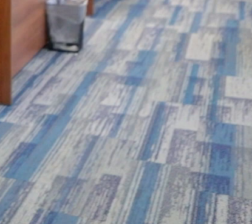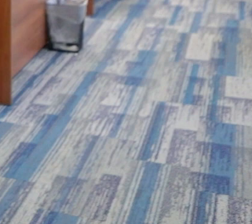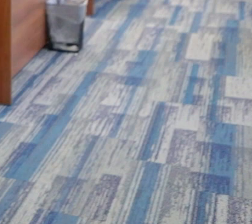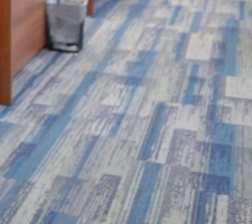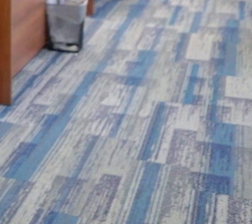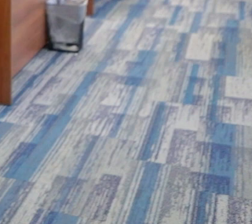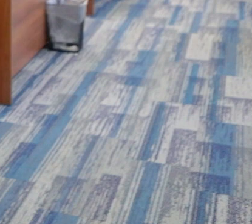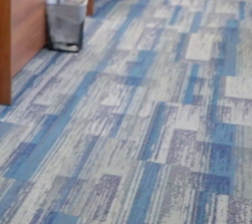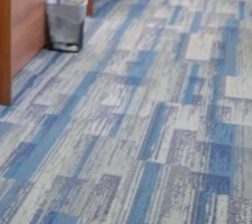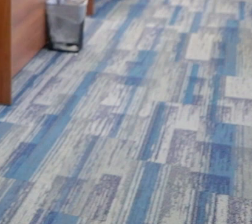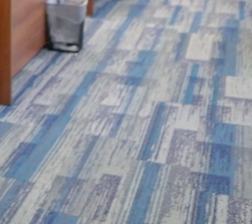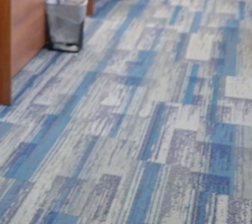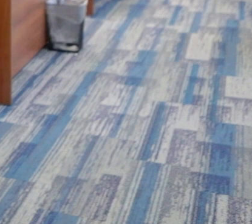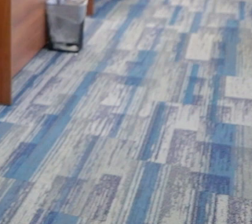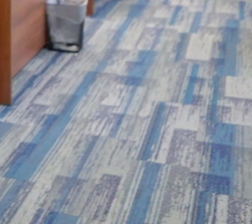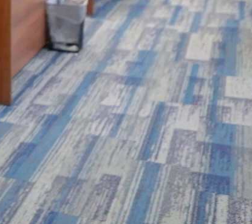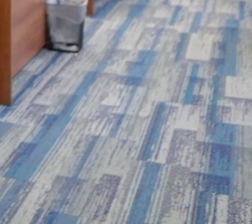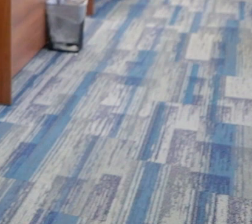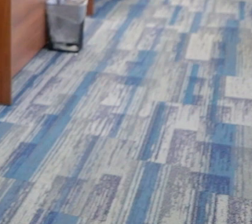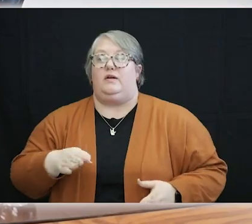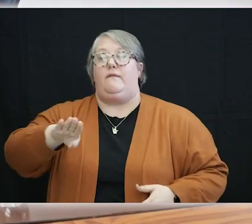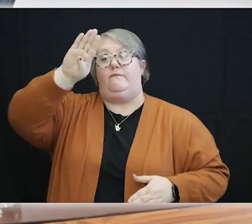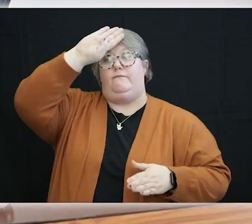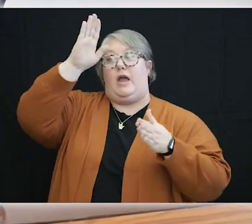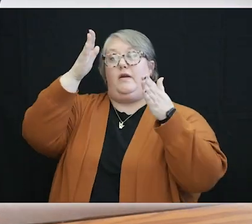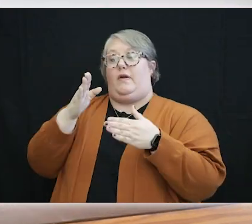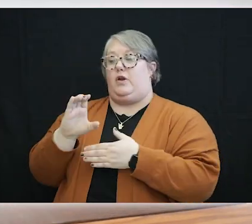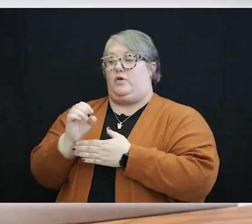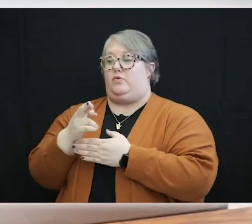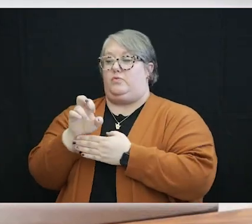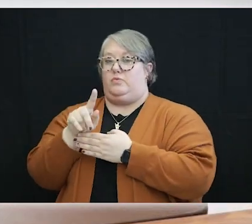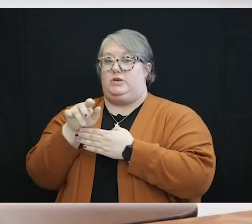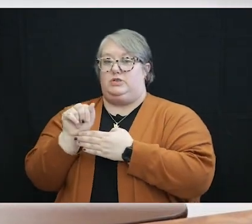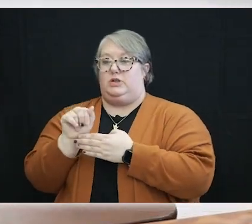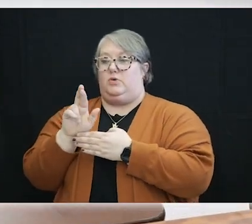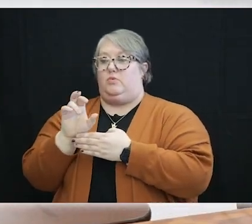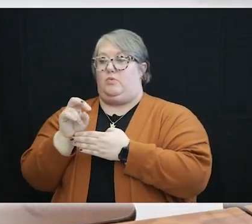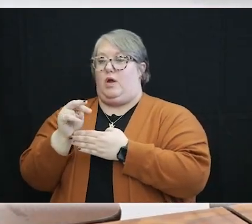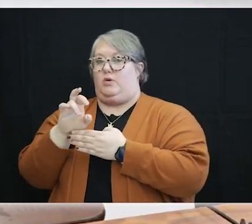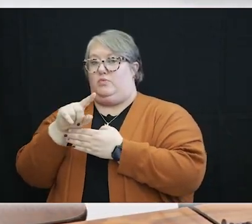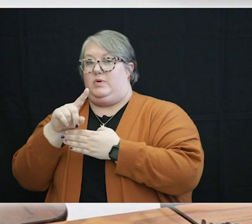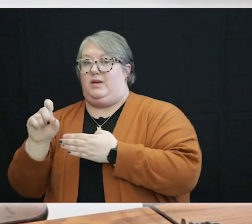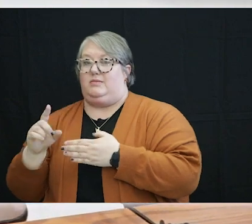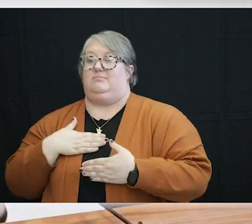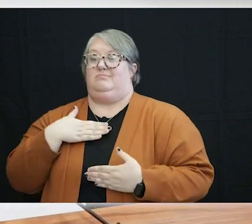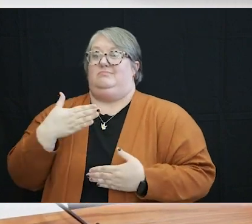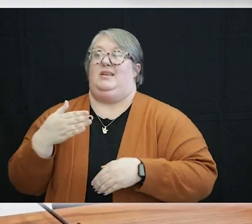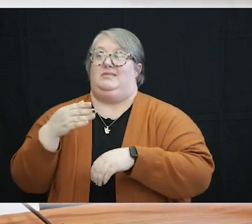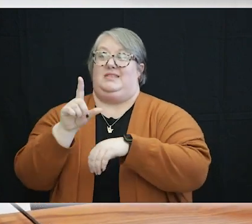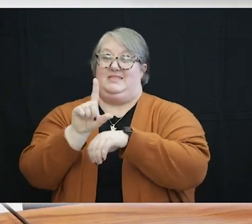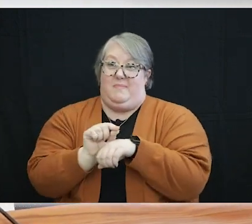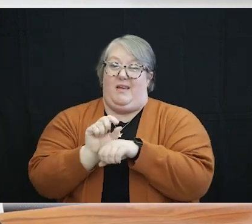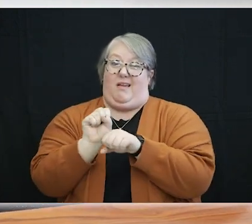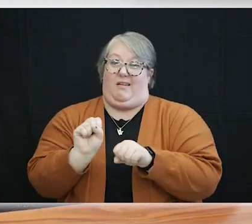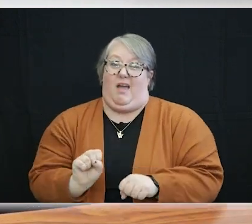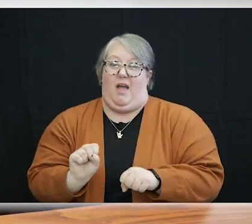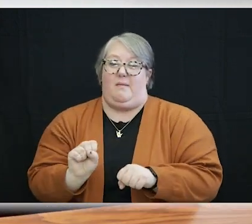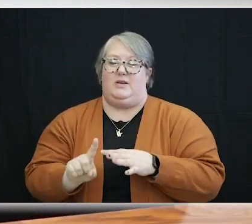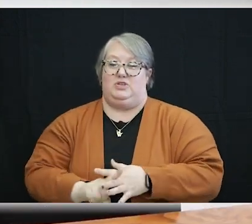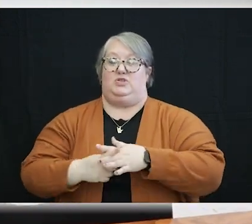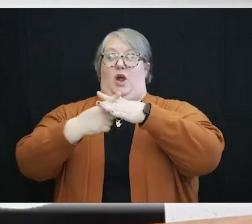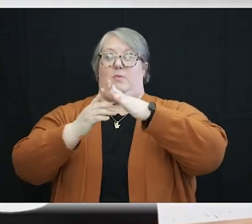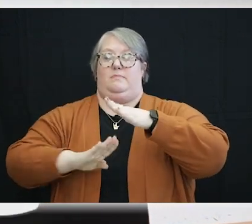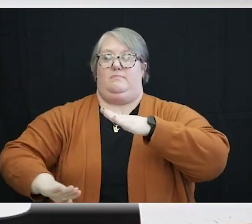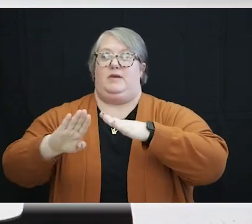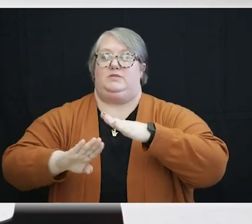sign. They love it. Firefighter Christian Rodriguez admits sign language can be intimidating, but he's starting